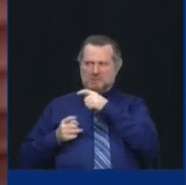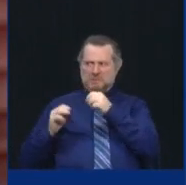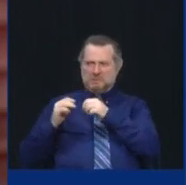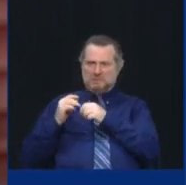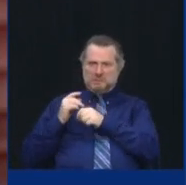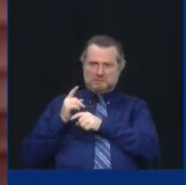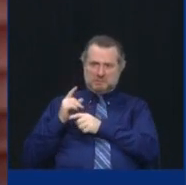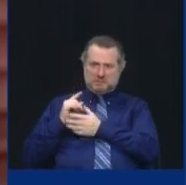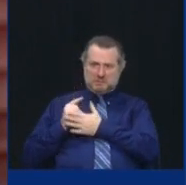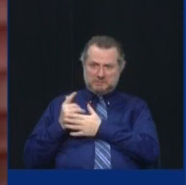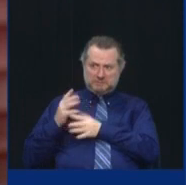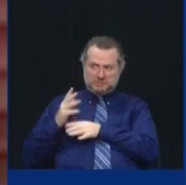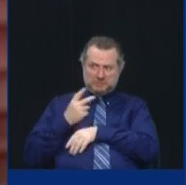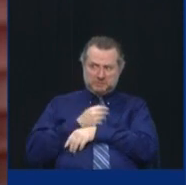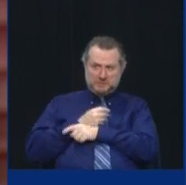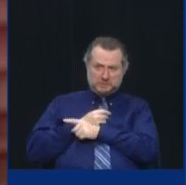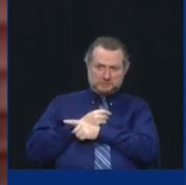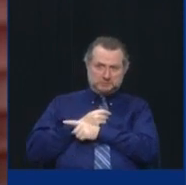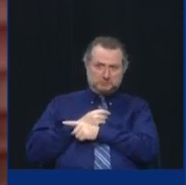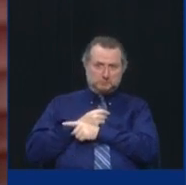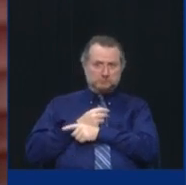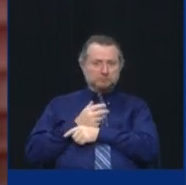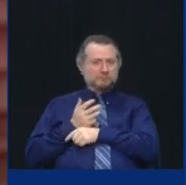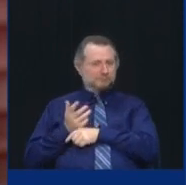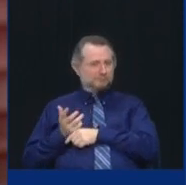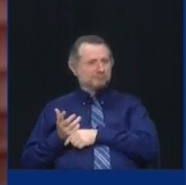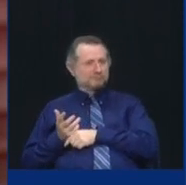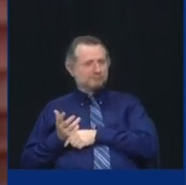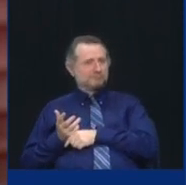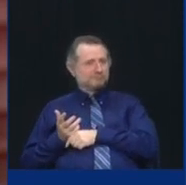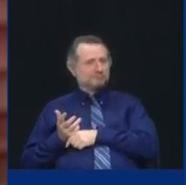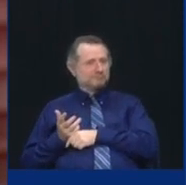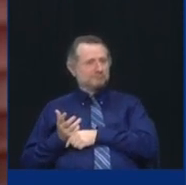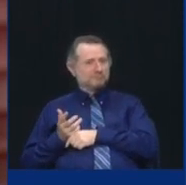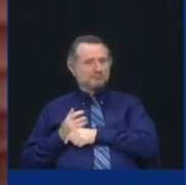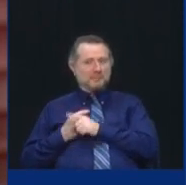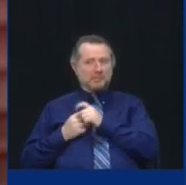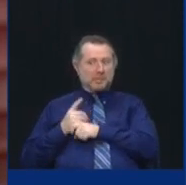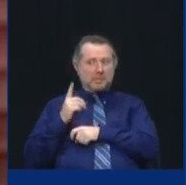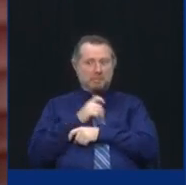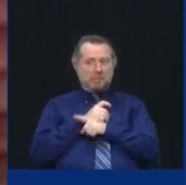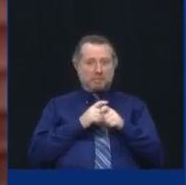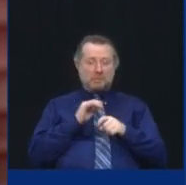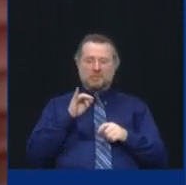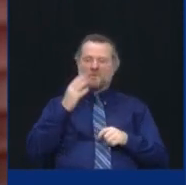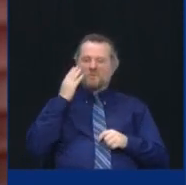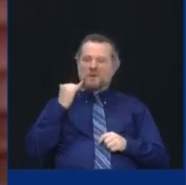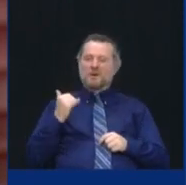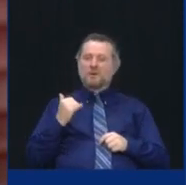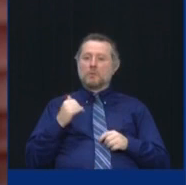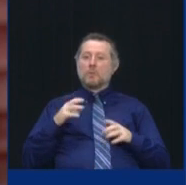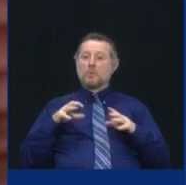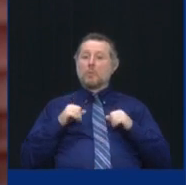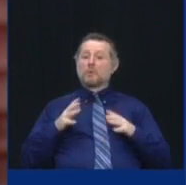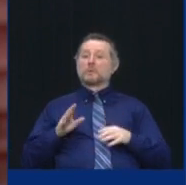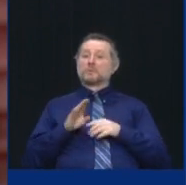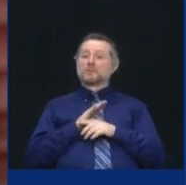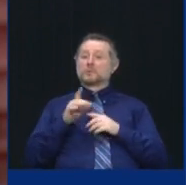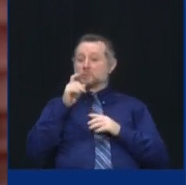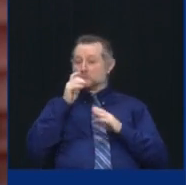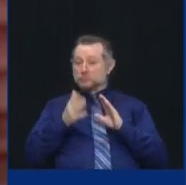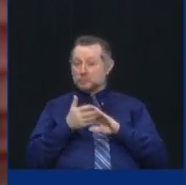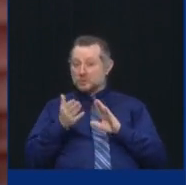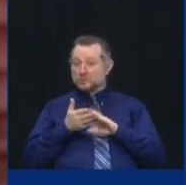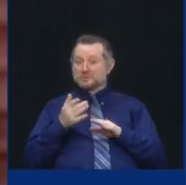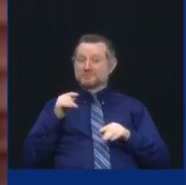sure they were vaccinated? And that's why it's on the operator's